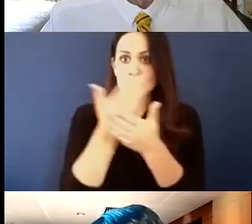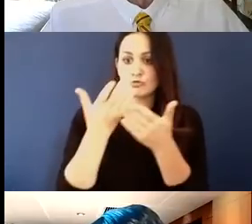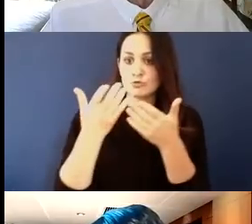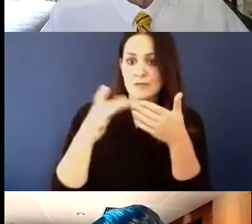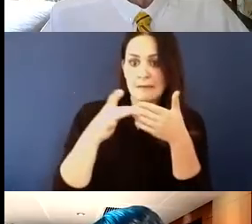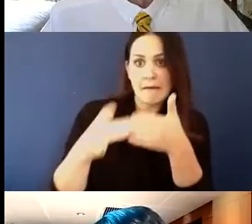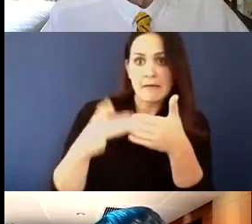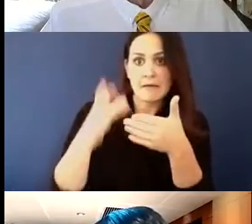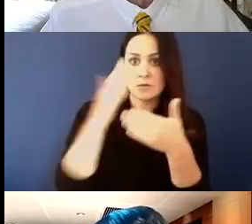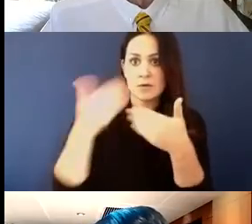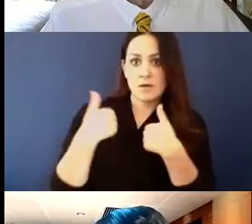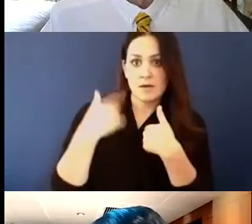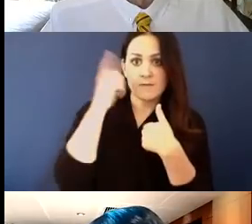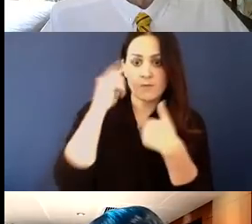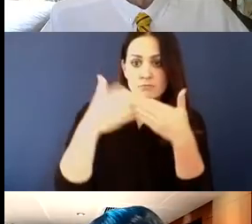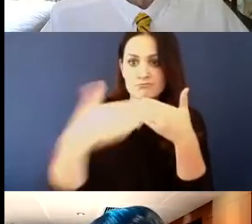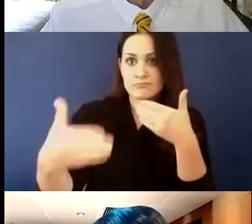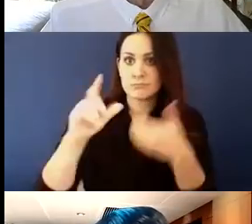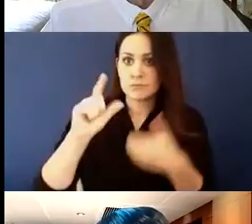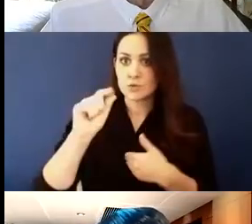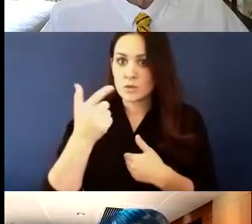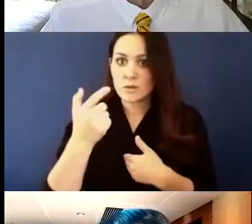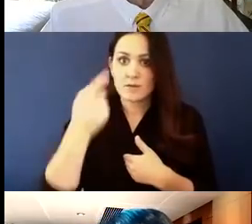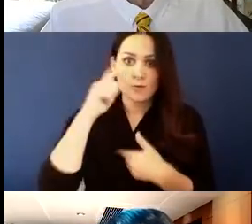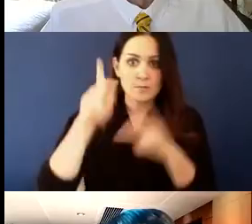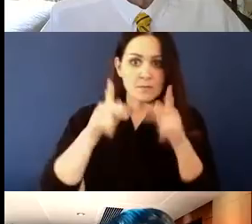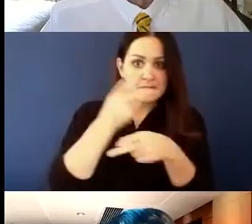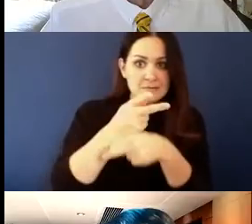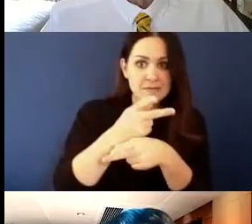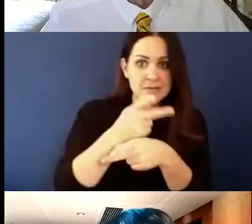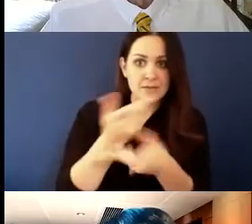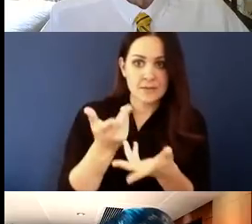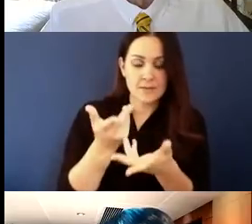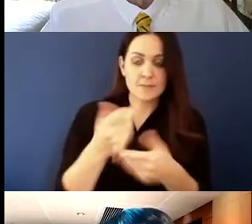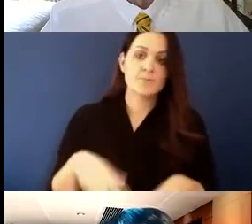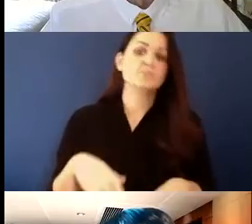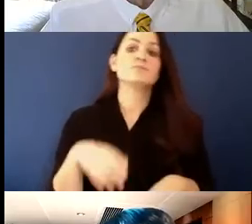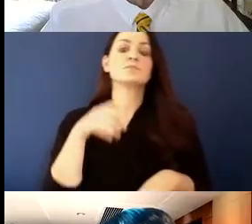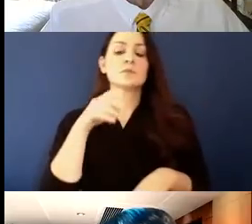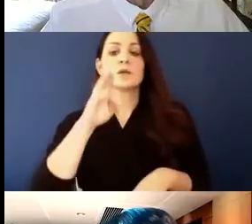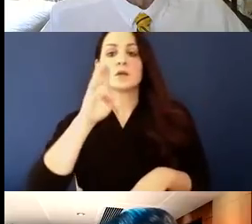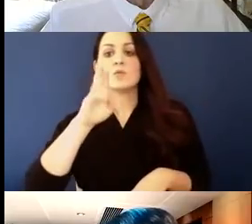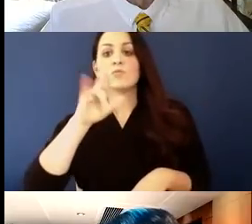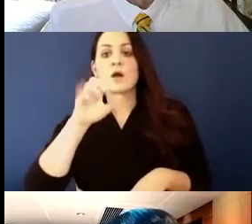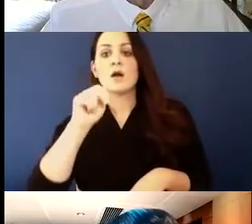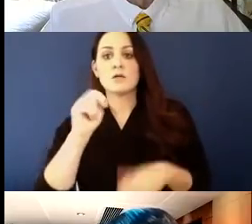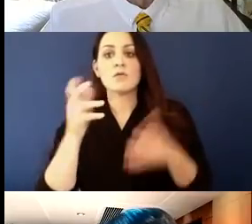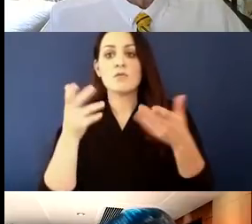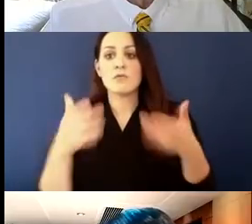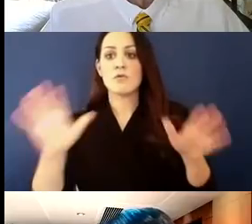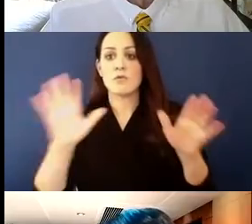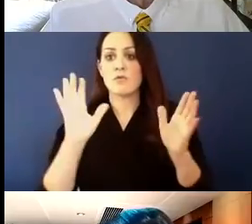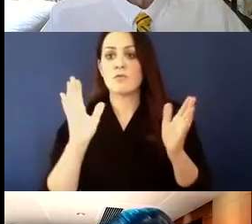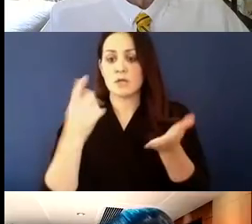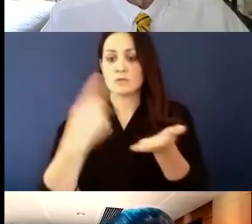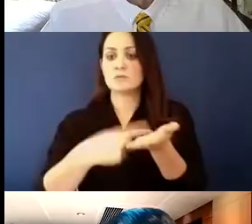2021? Well, as Brian said earlier, we are looking at extending the work from home, remote